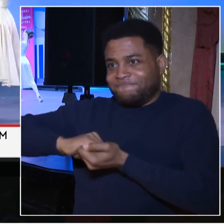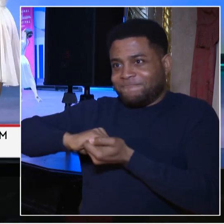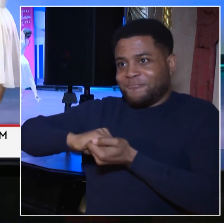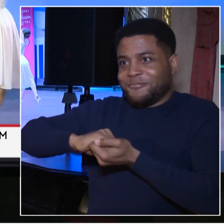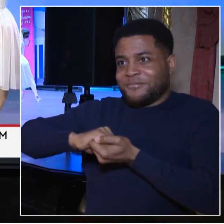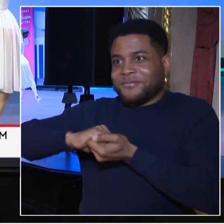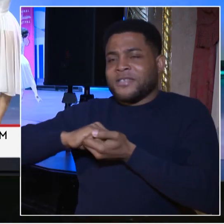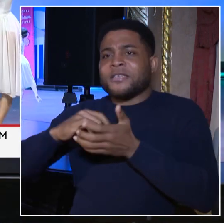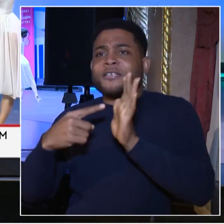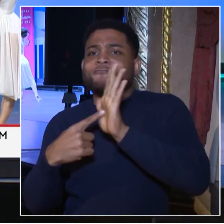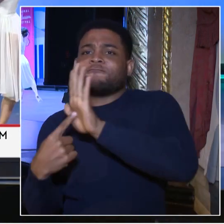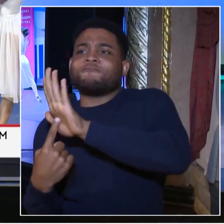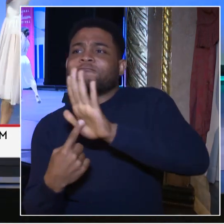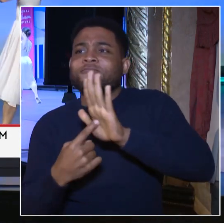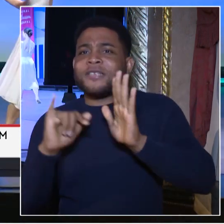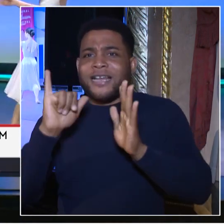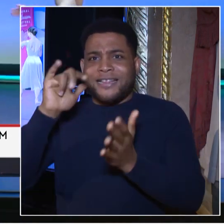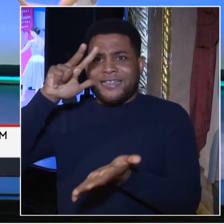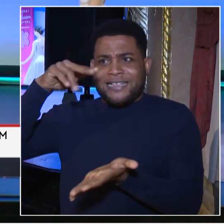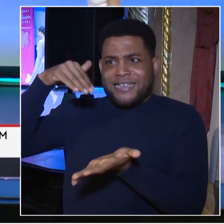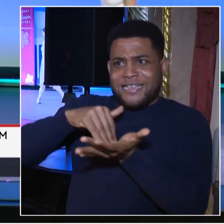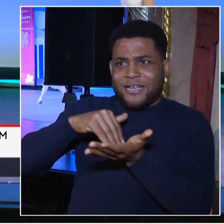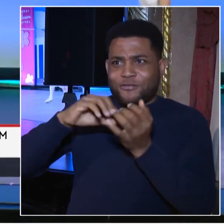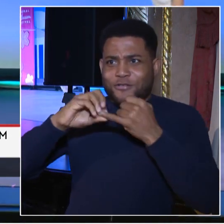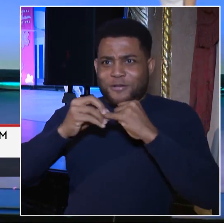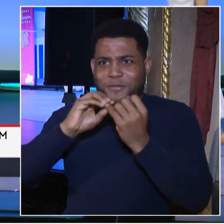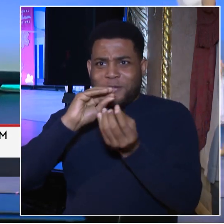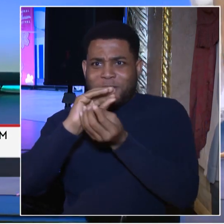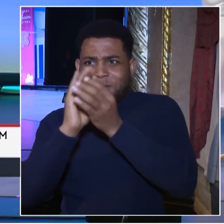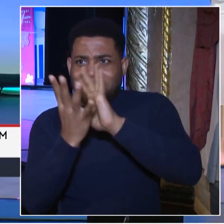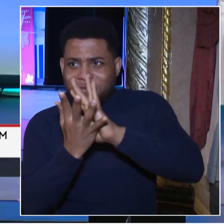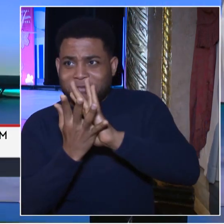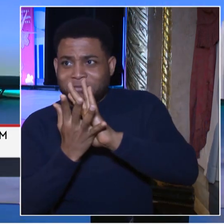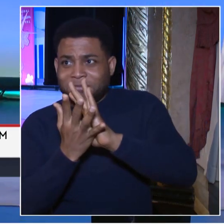3,000 cherry trees gifted over 100 years ago,